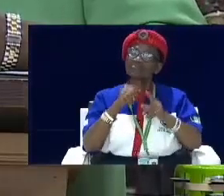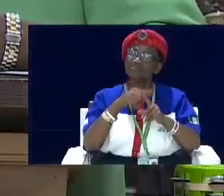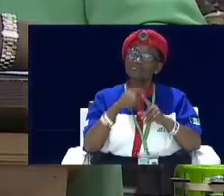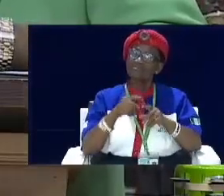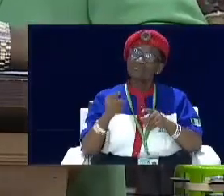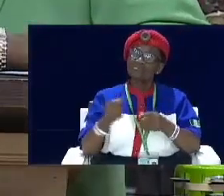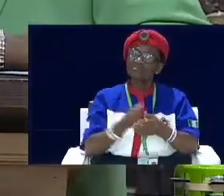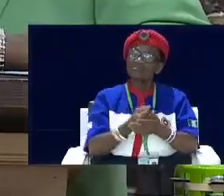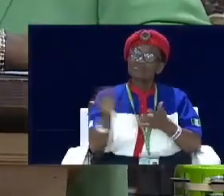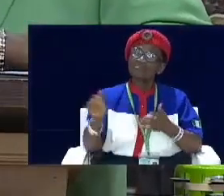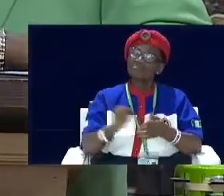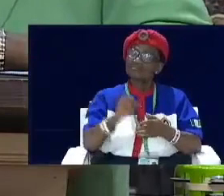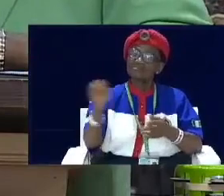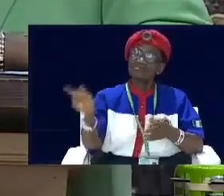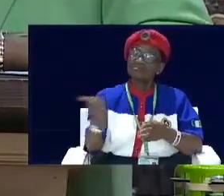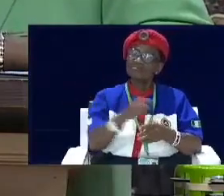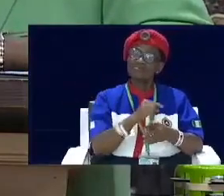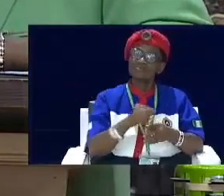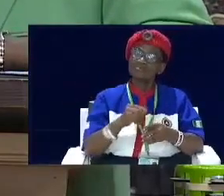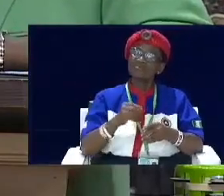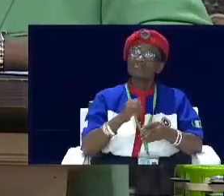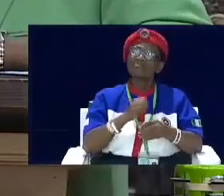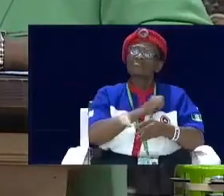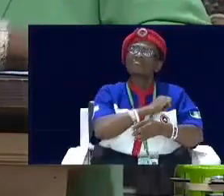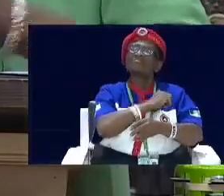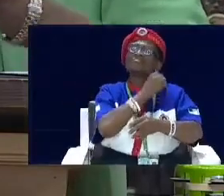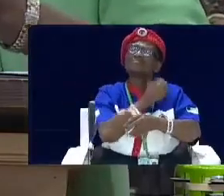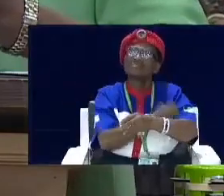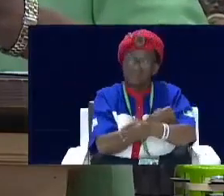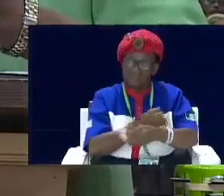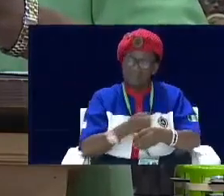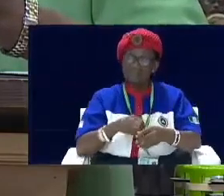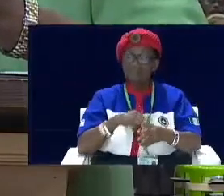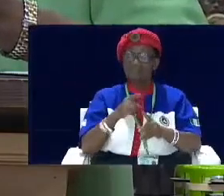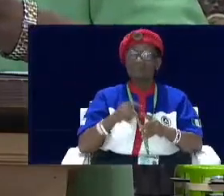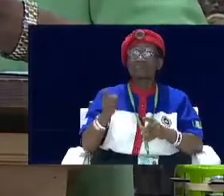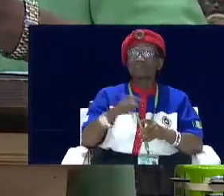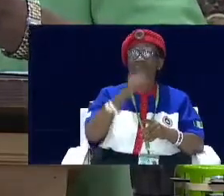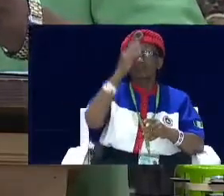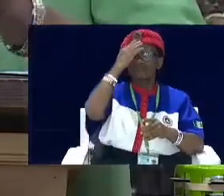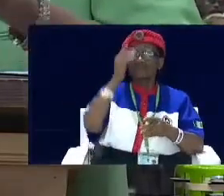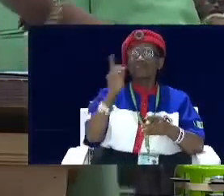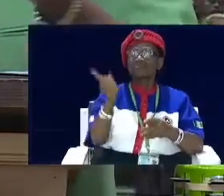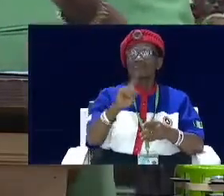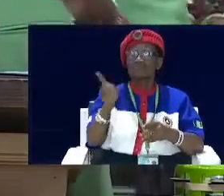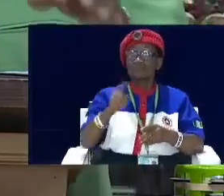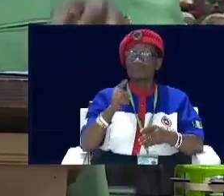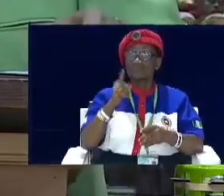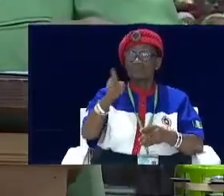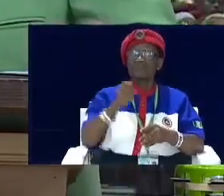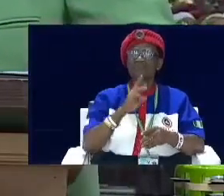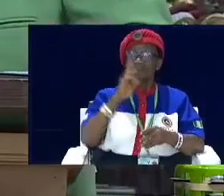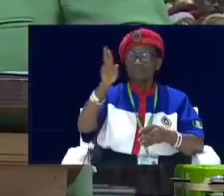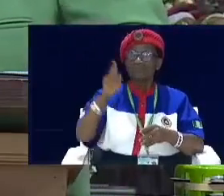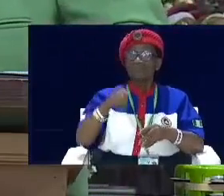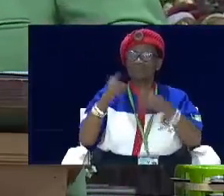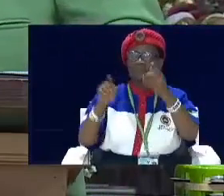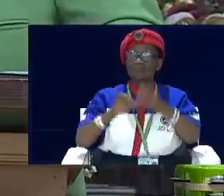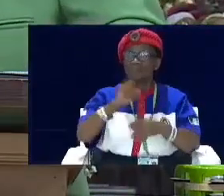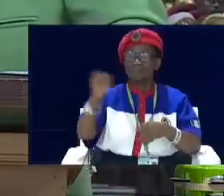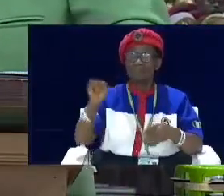energy? When you know where you are going.